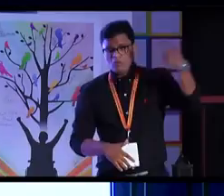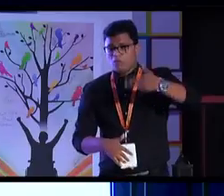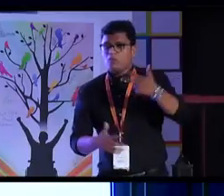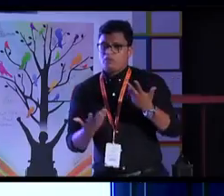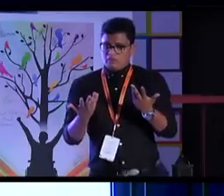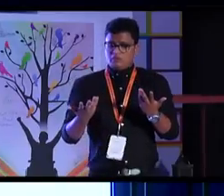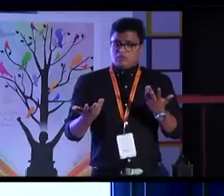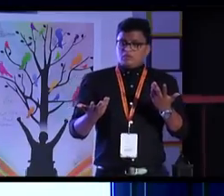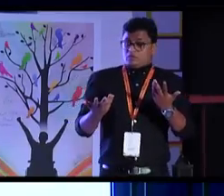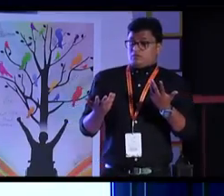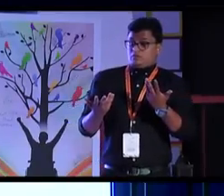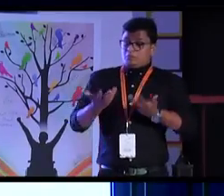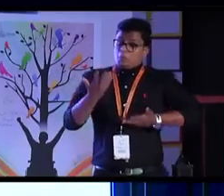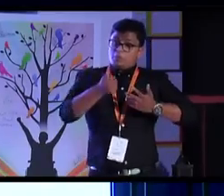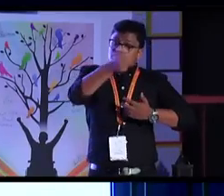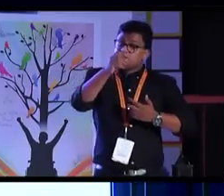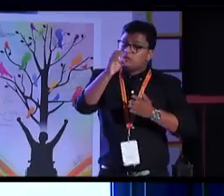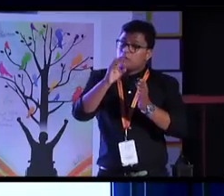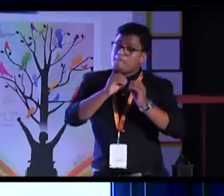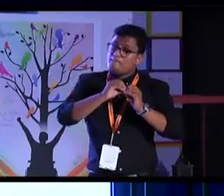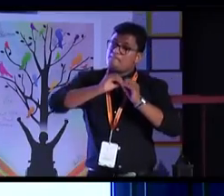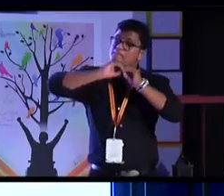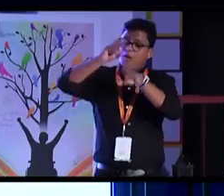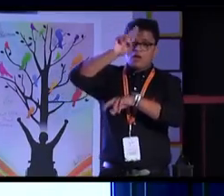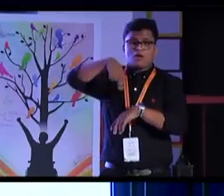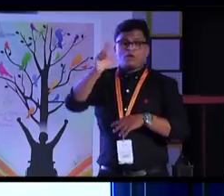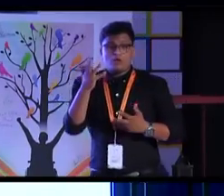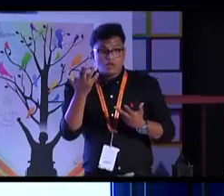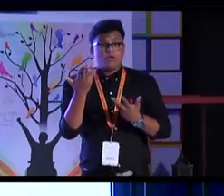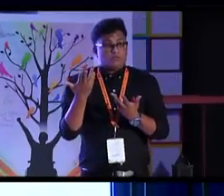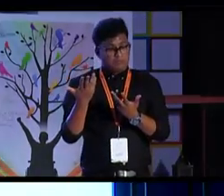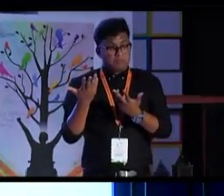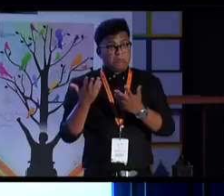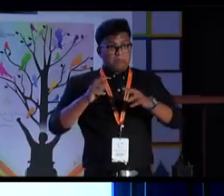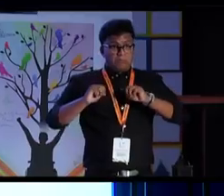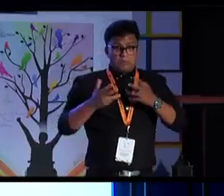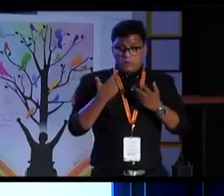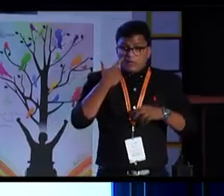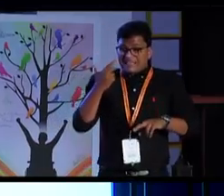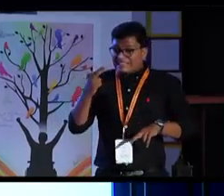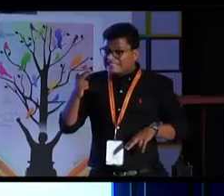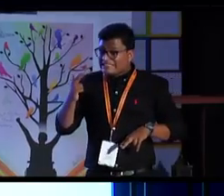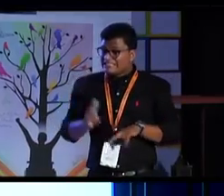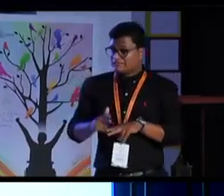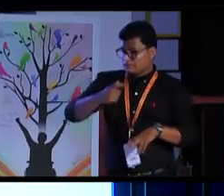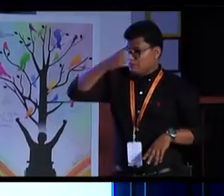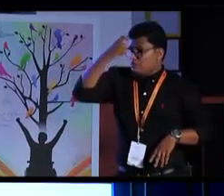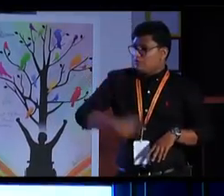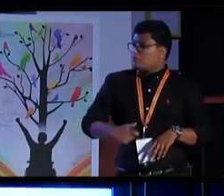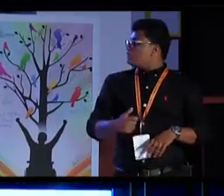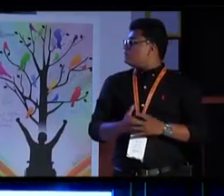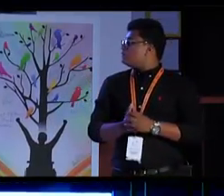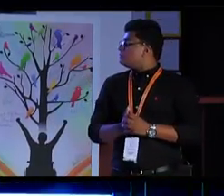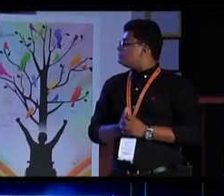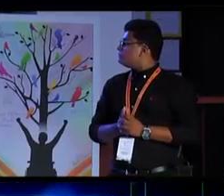an estimated $60 billion market by year 2020. If you are a politician, here